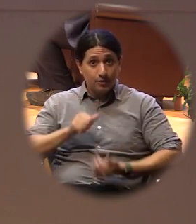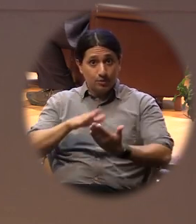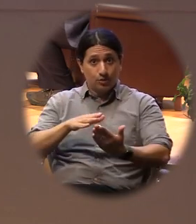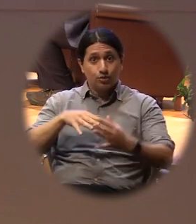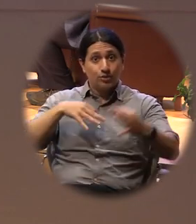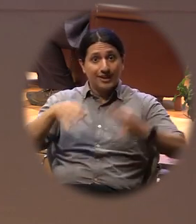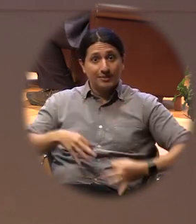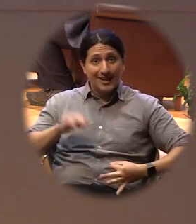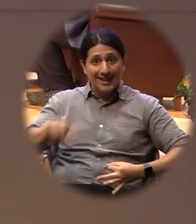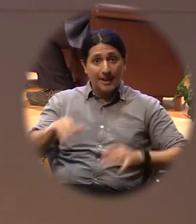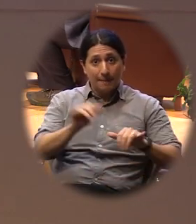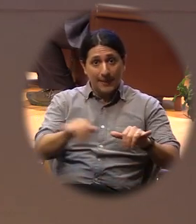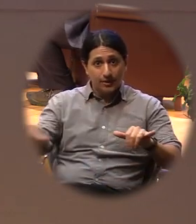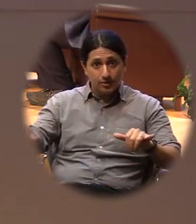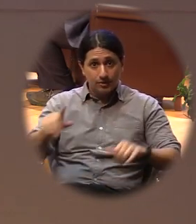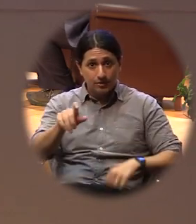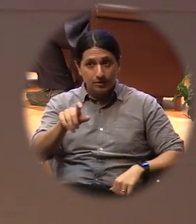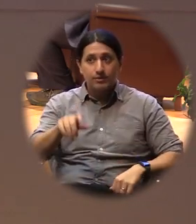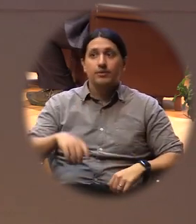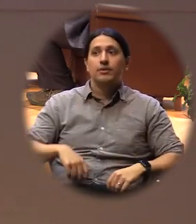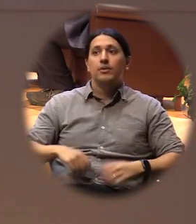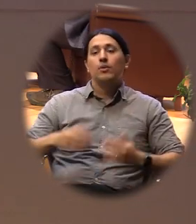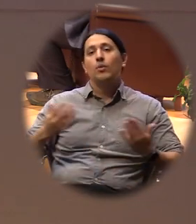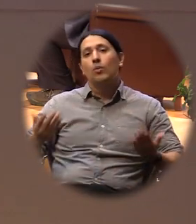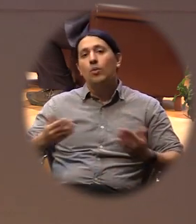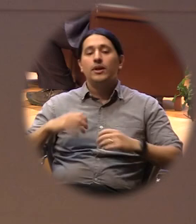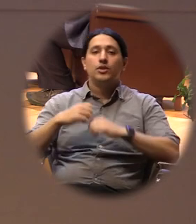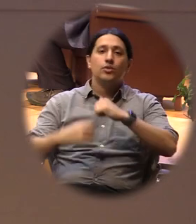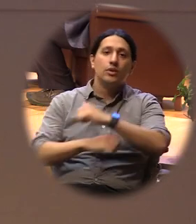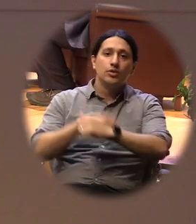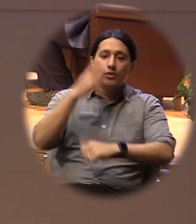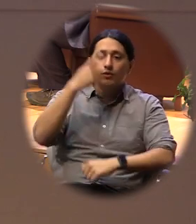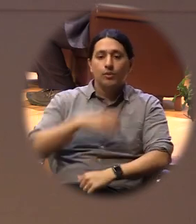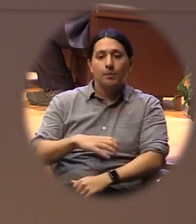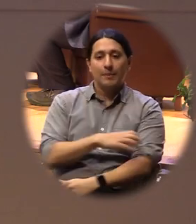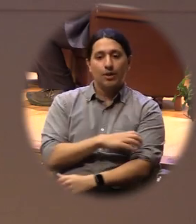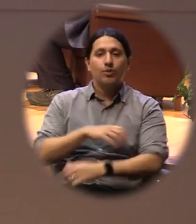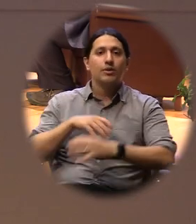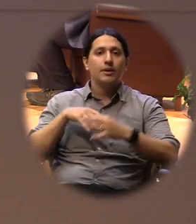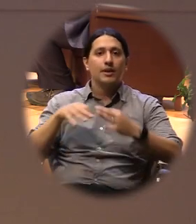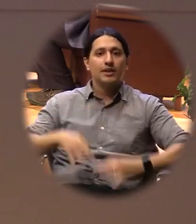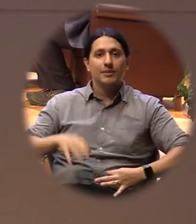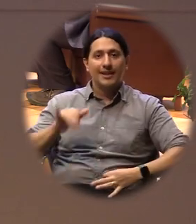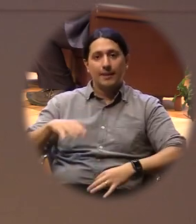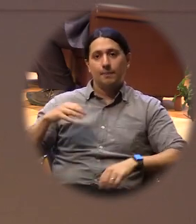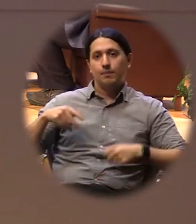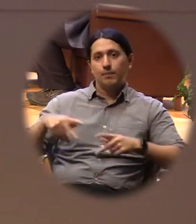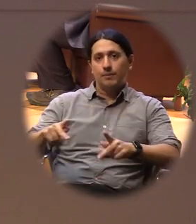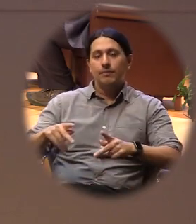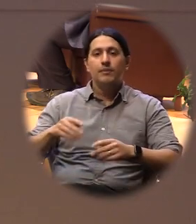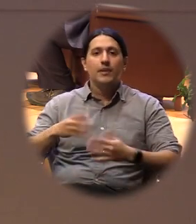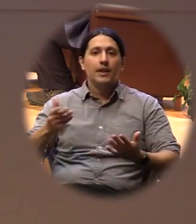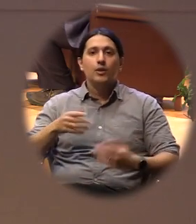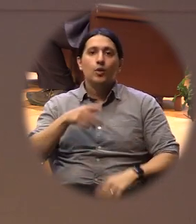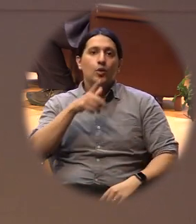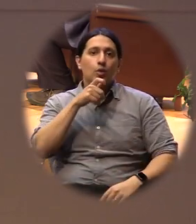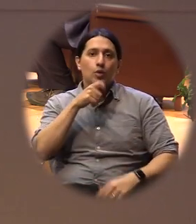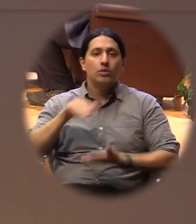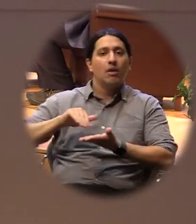What structures of power does that explanation privilege? And what or whom does it make